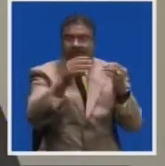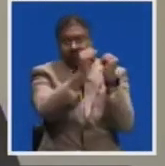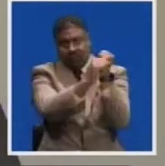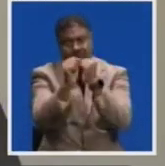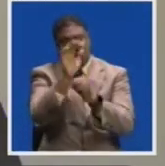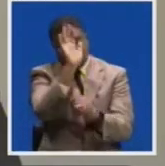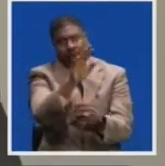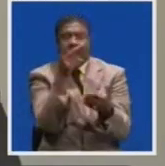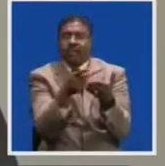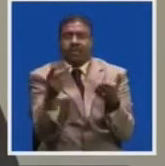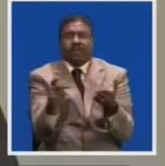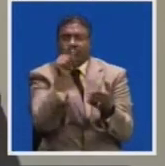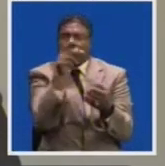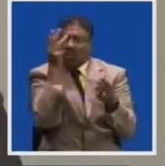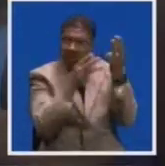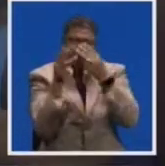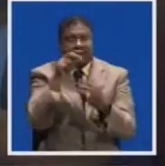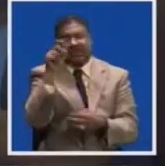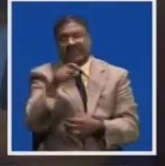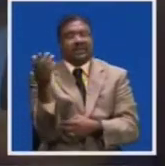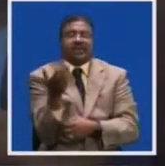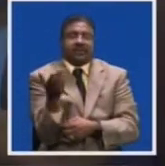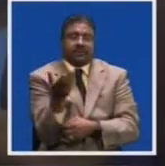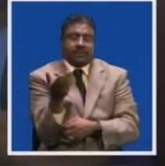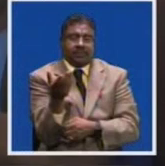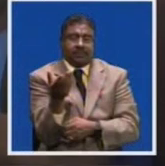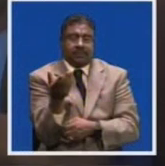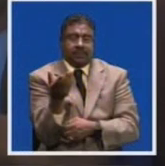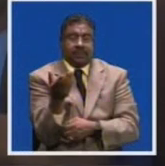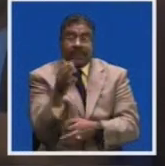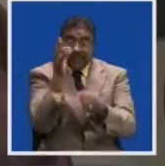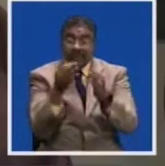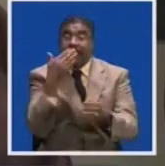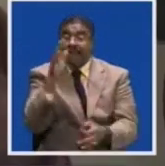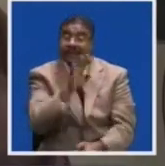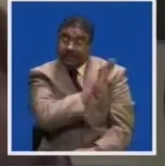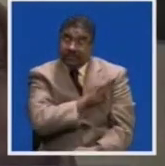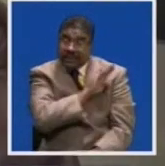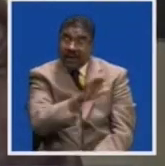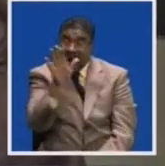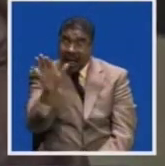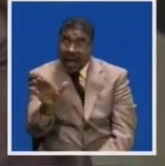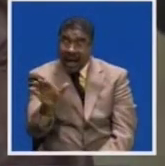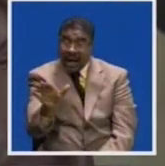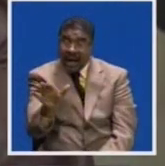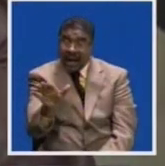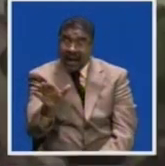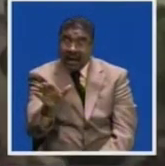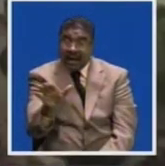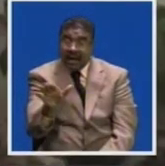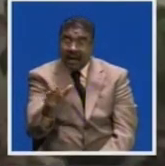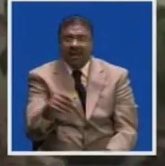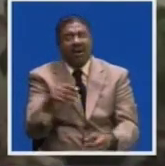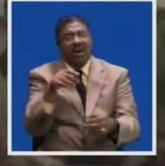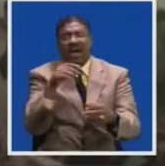property. So who is found behaving in a manner that endangers or breaches public